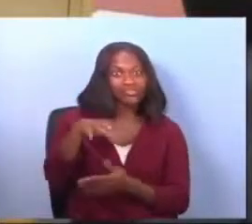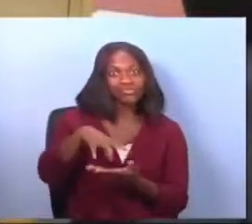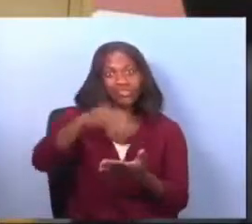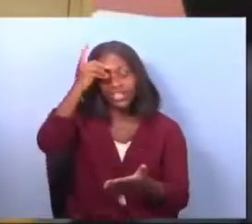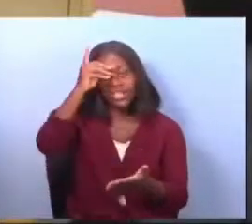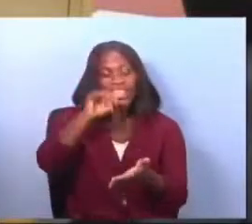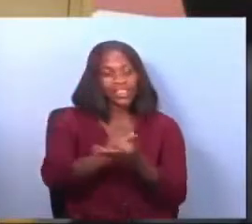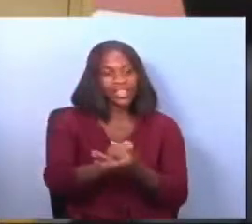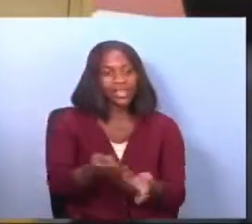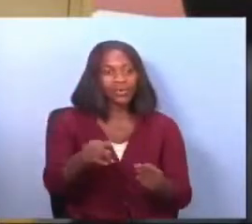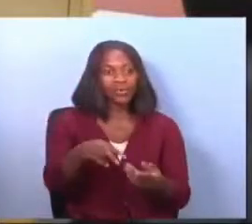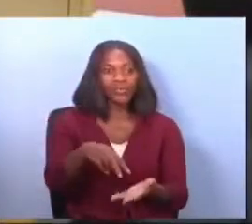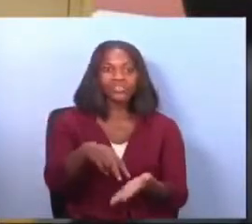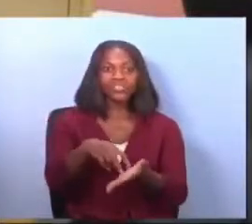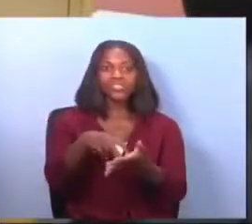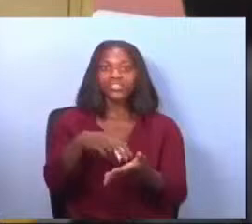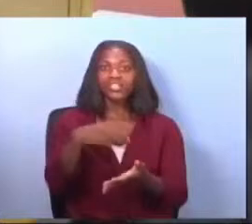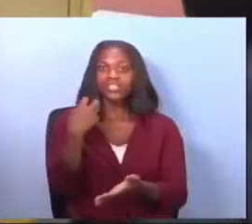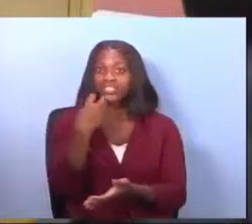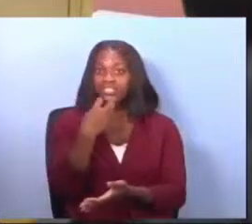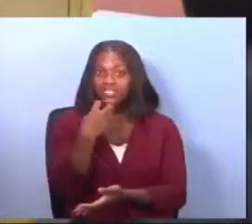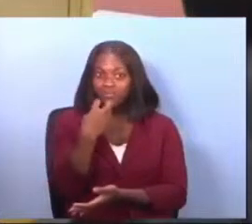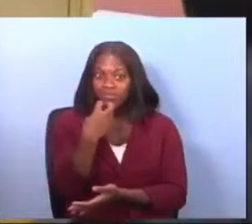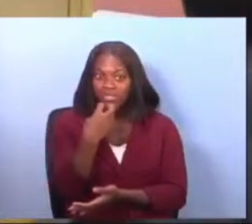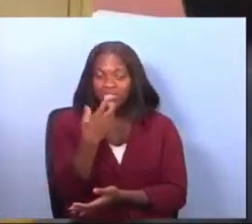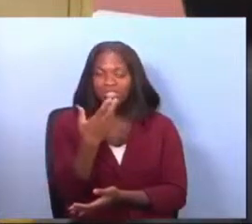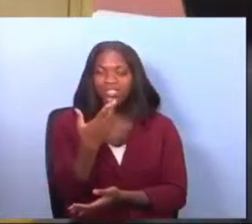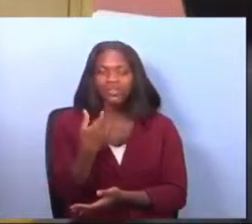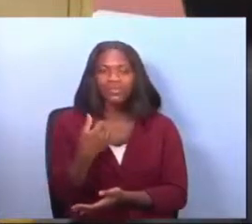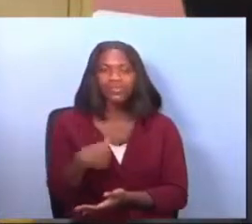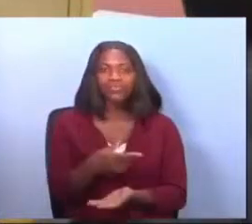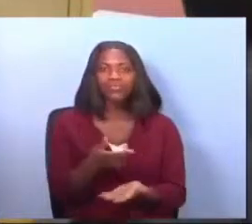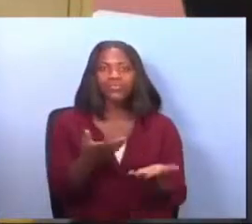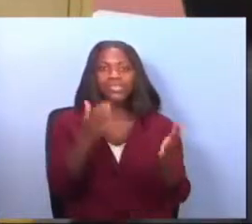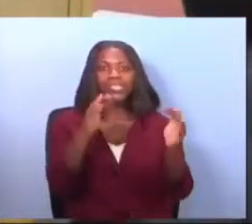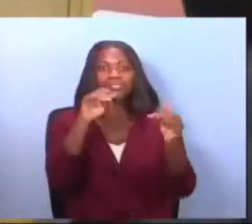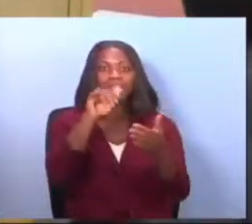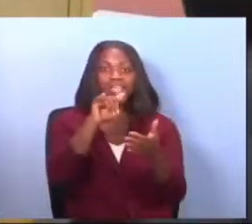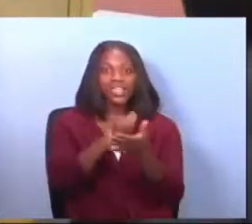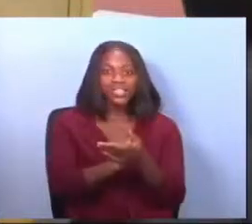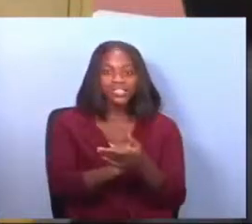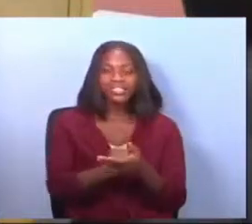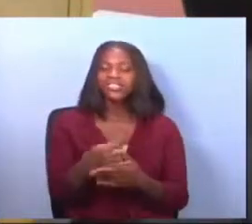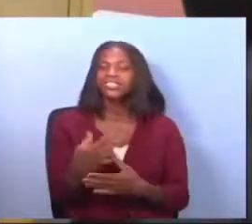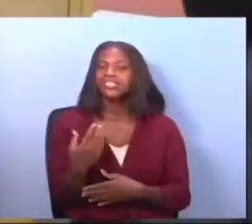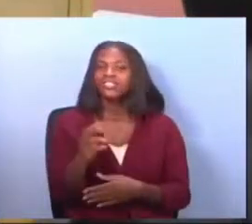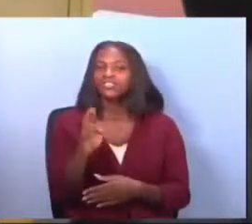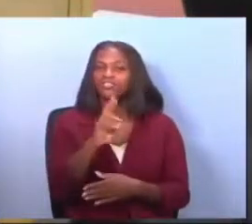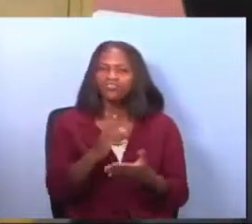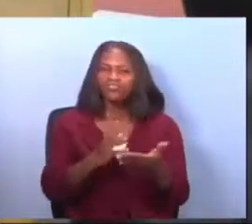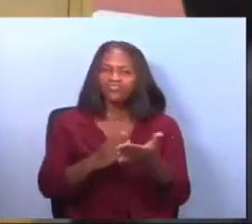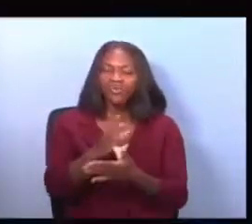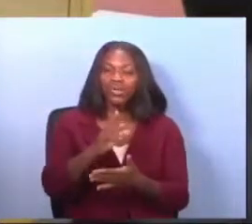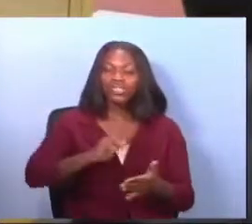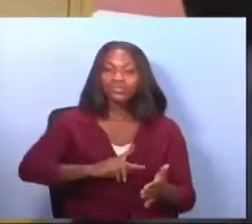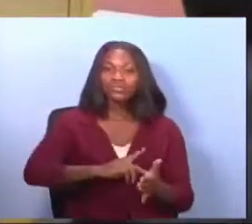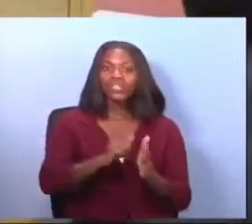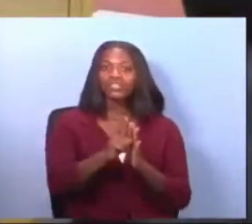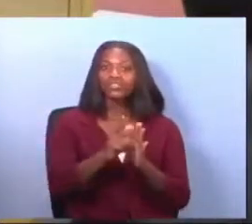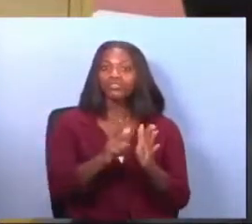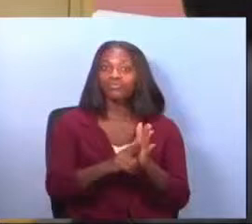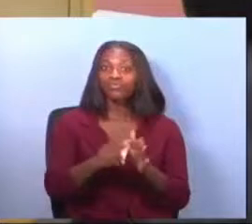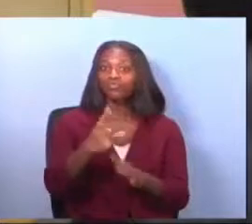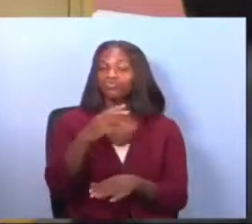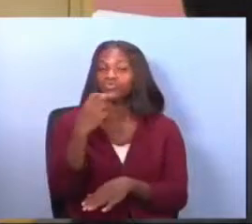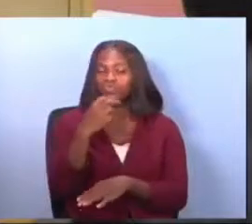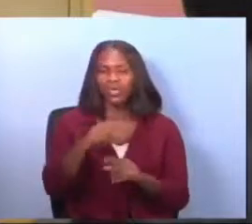speak, you will be expected to quote the right standing order as the basis to speak. And those are very important. And so